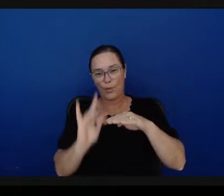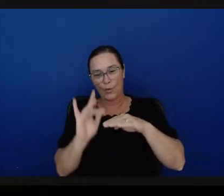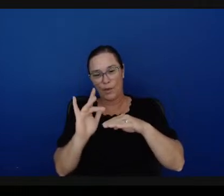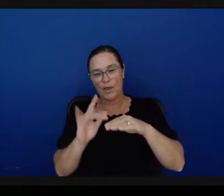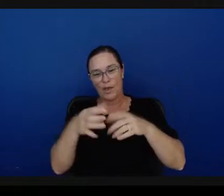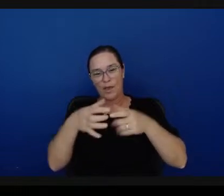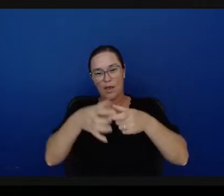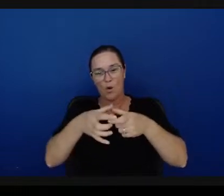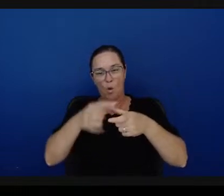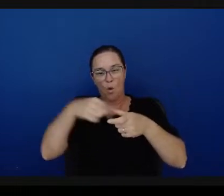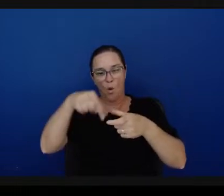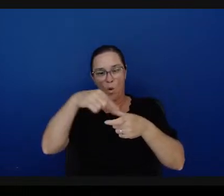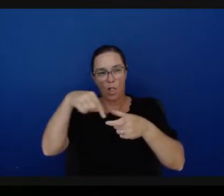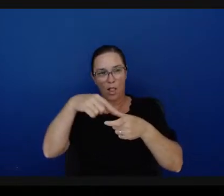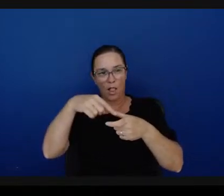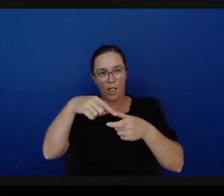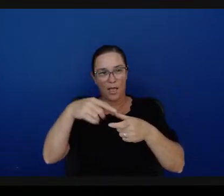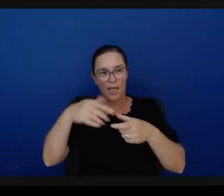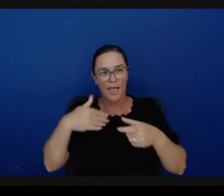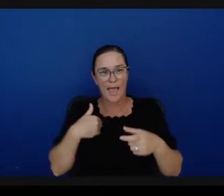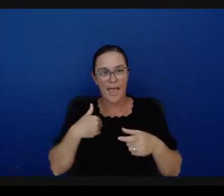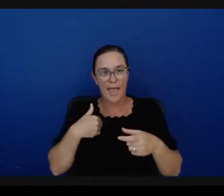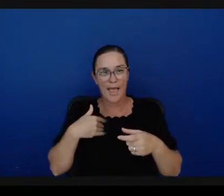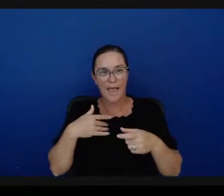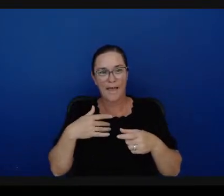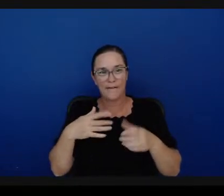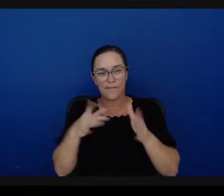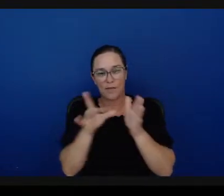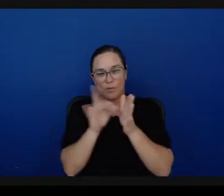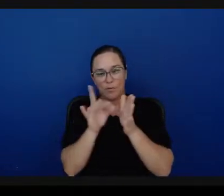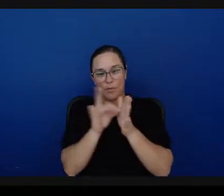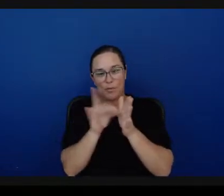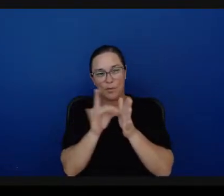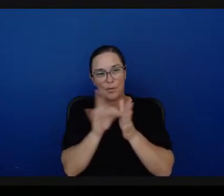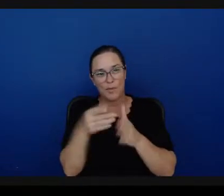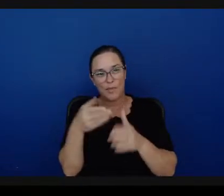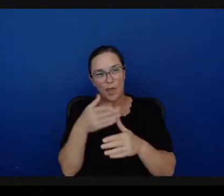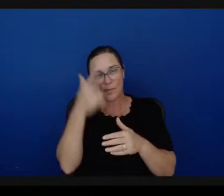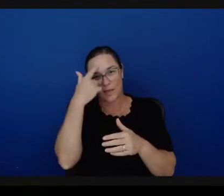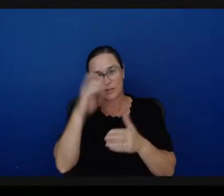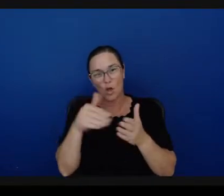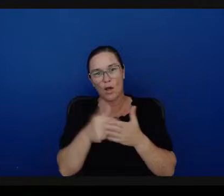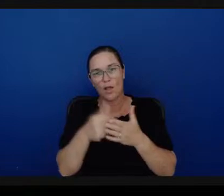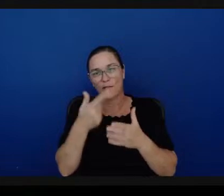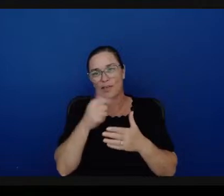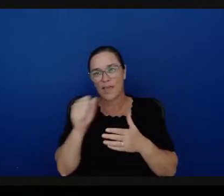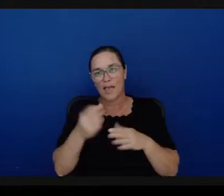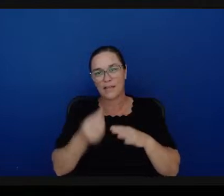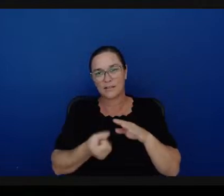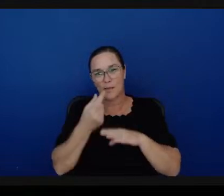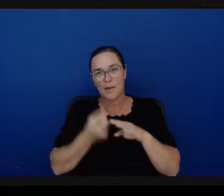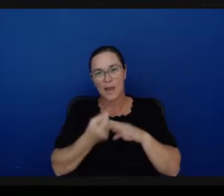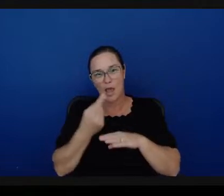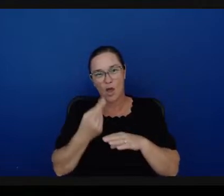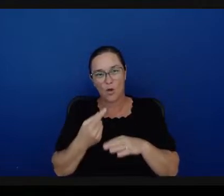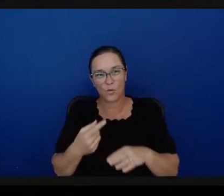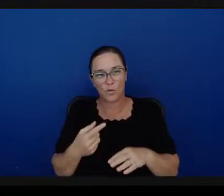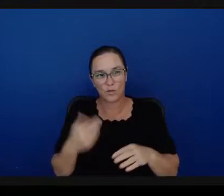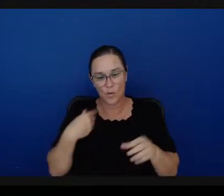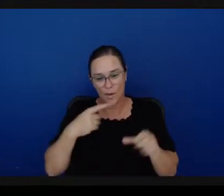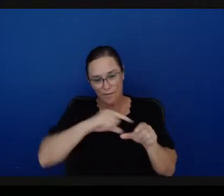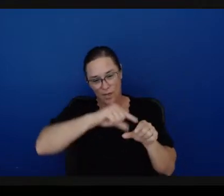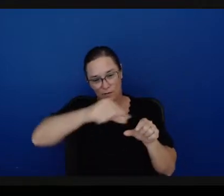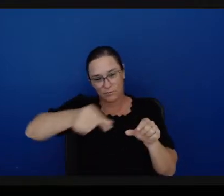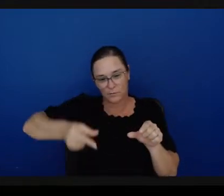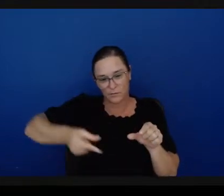vents out, you quite often get Pele's hairs collecting there as well, because that's where all the gas is chimneying out, right? So you can have big mats around the skylights as